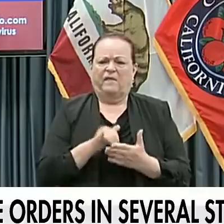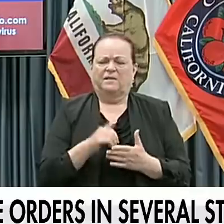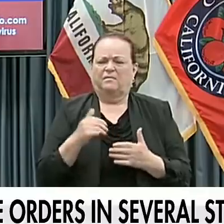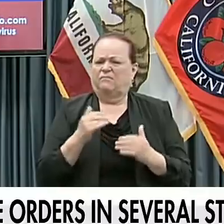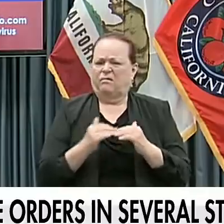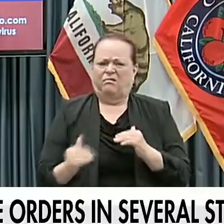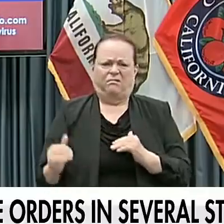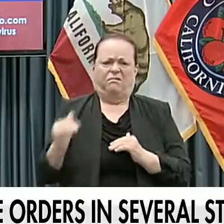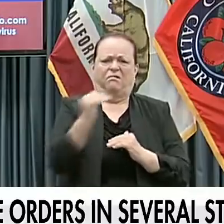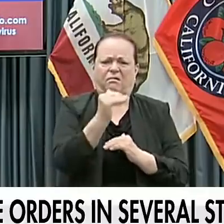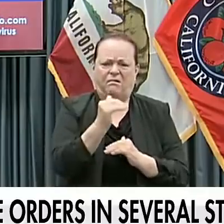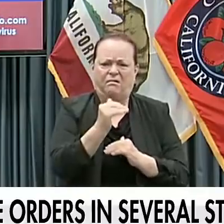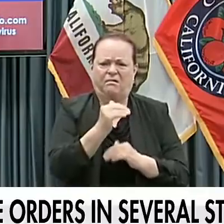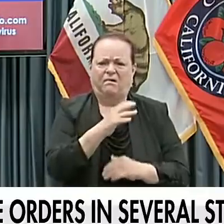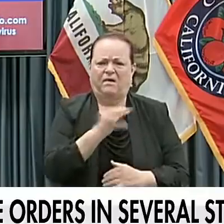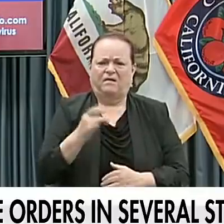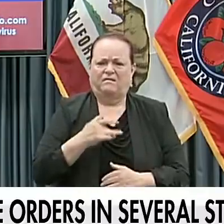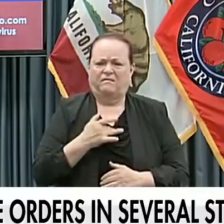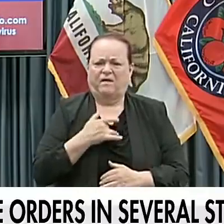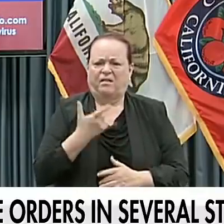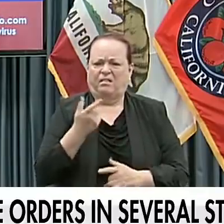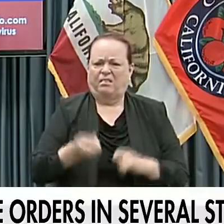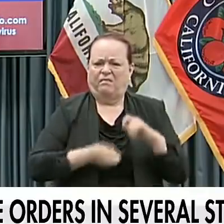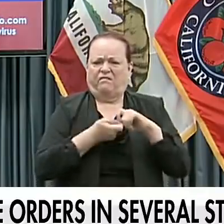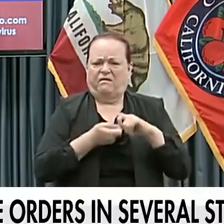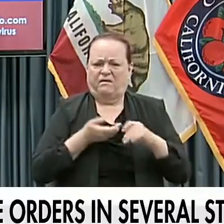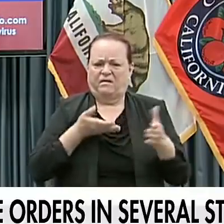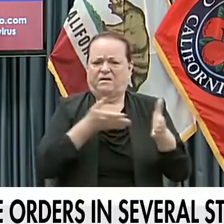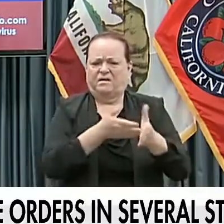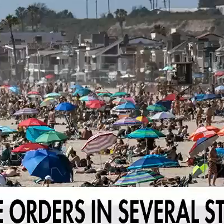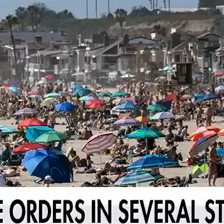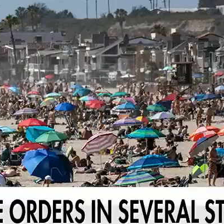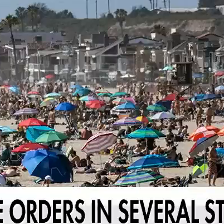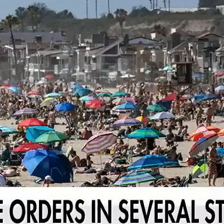act of retribution against Orange County.